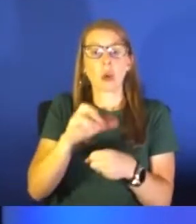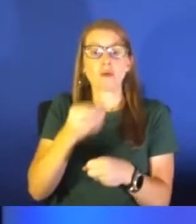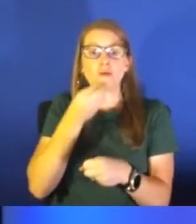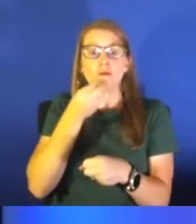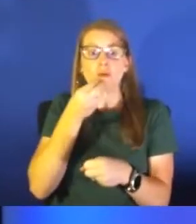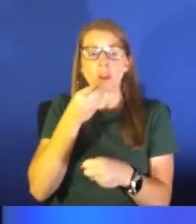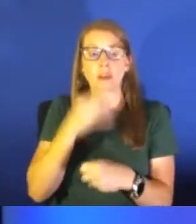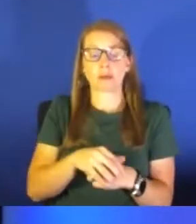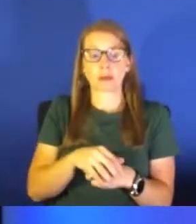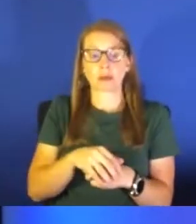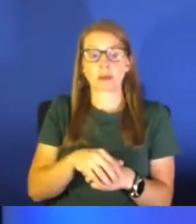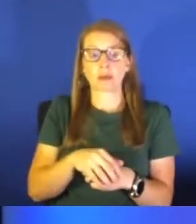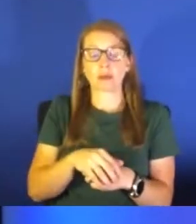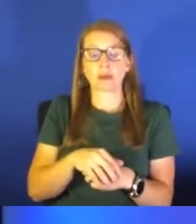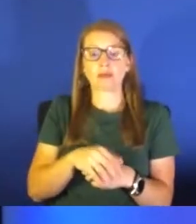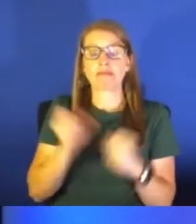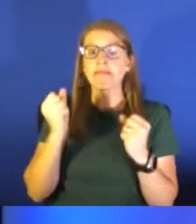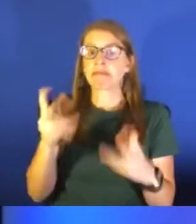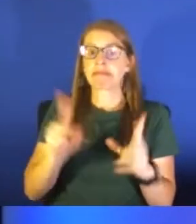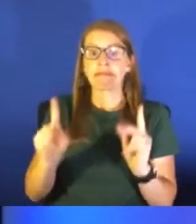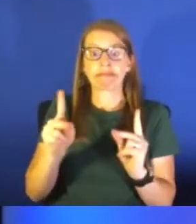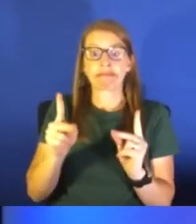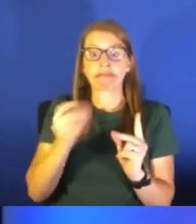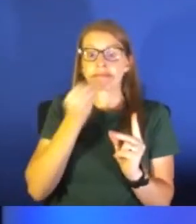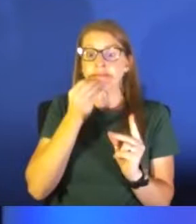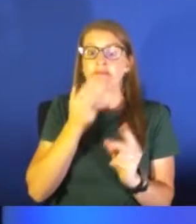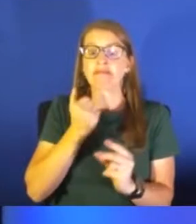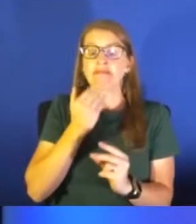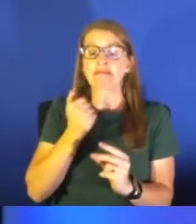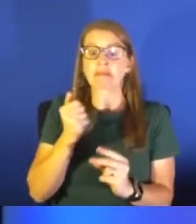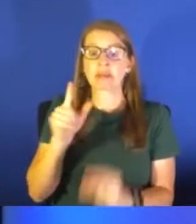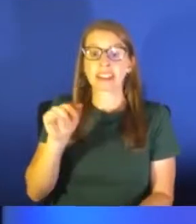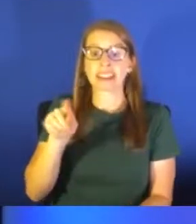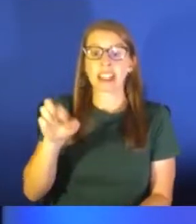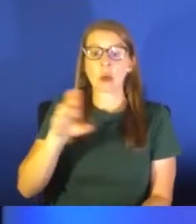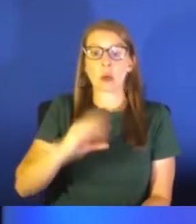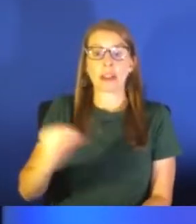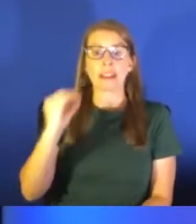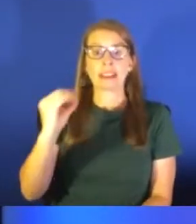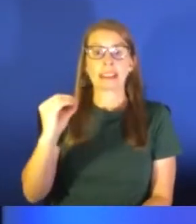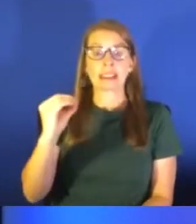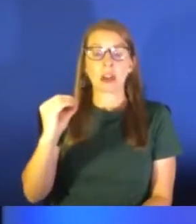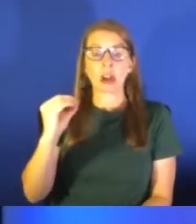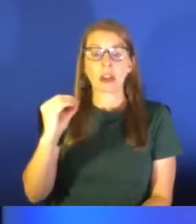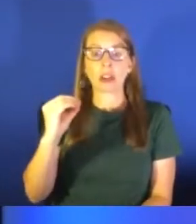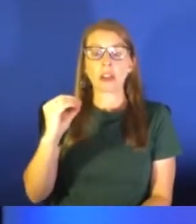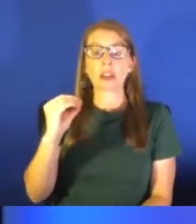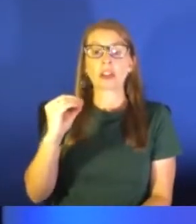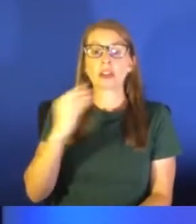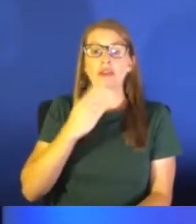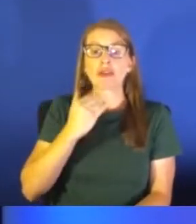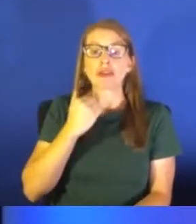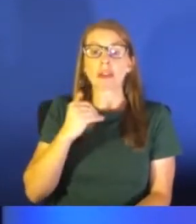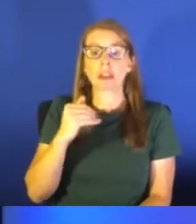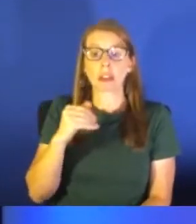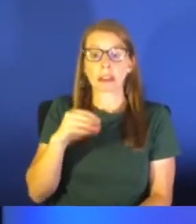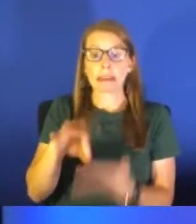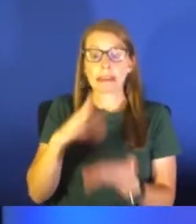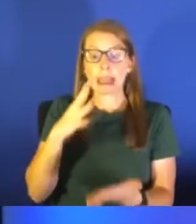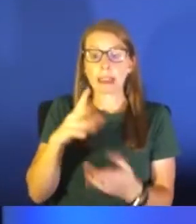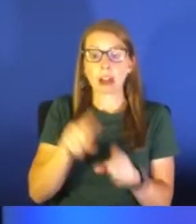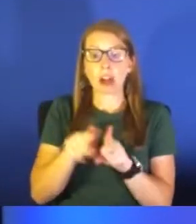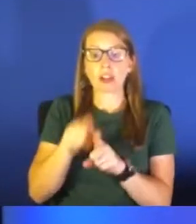non-nutritive sweeteners. Those sweeteners are found in light or zero sugar versions of yogurt, snack foods, and even in non-food products